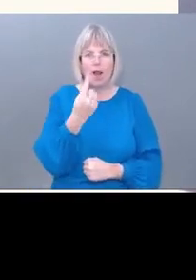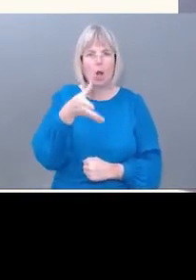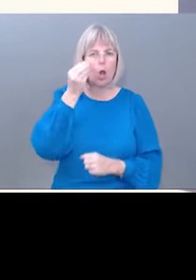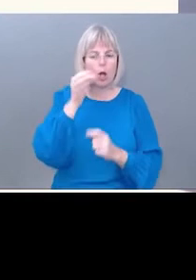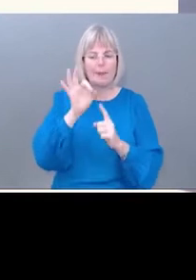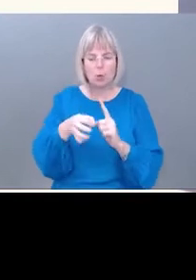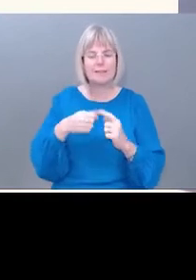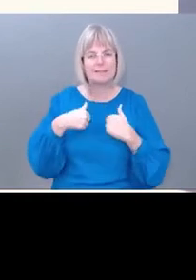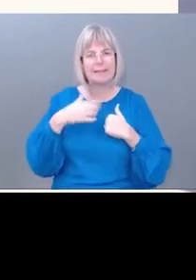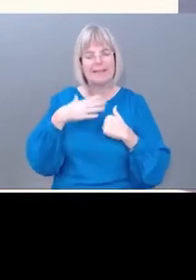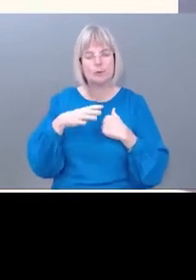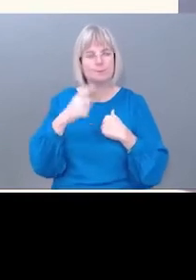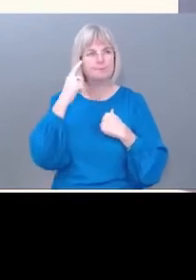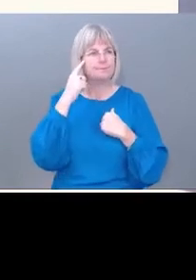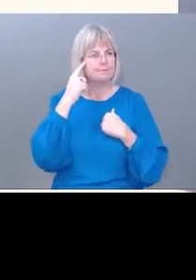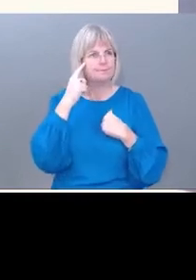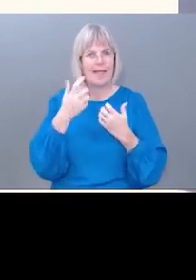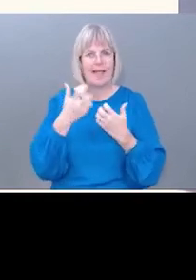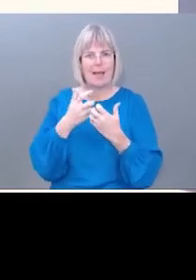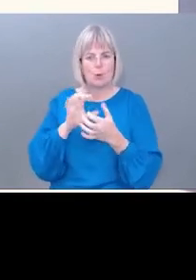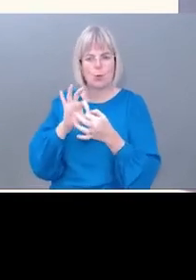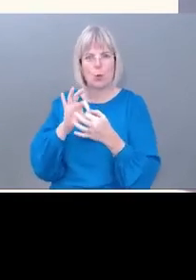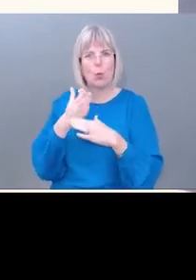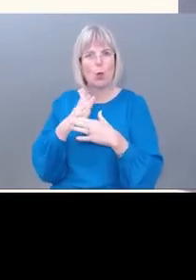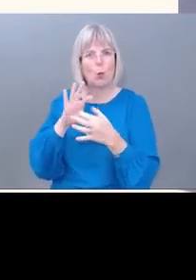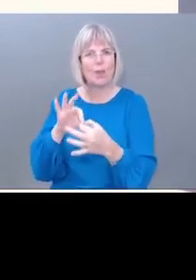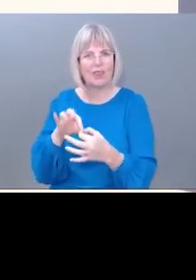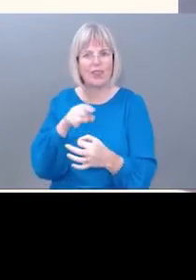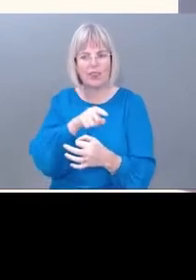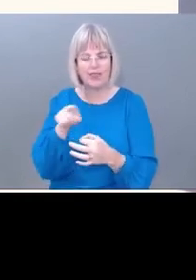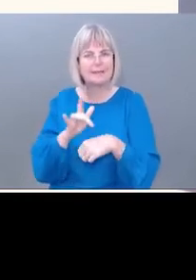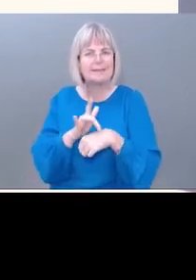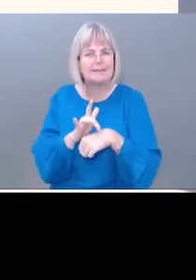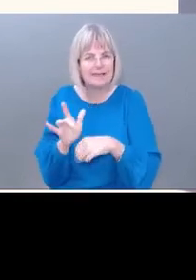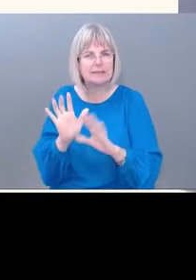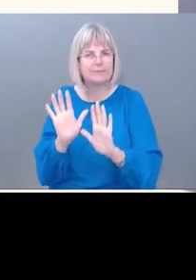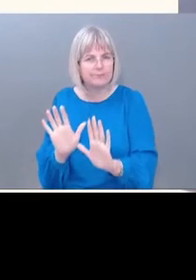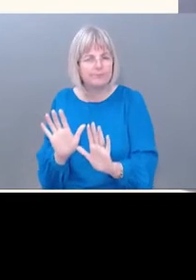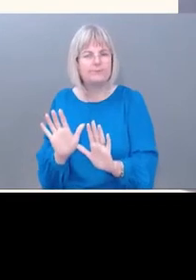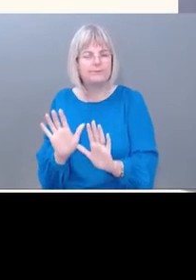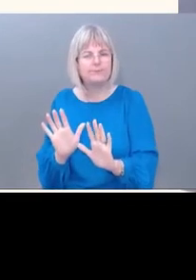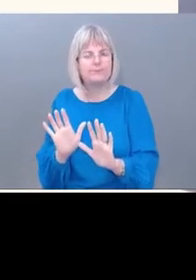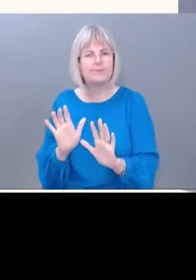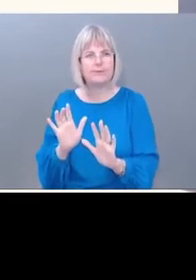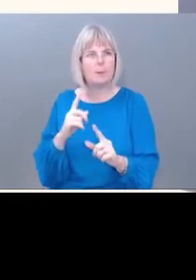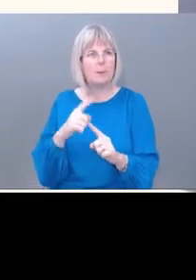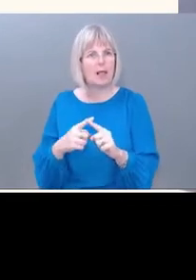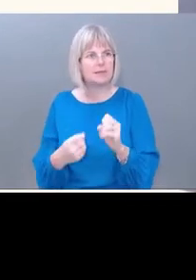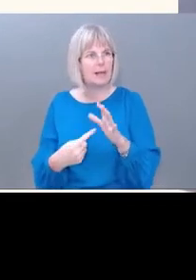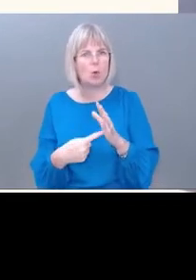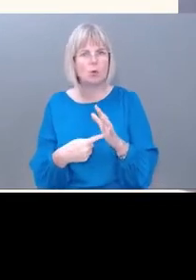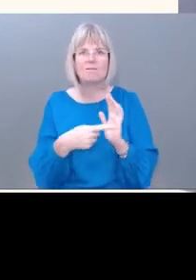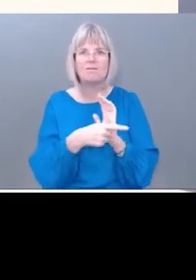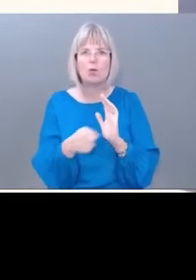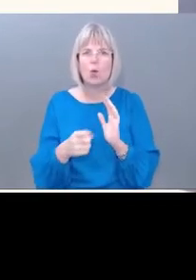diversity in a sensitive way, and recognising that it's really important for trainees to have role models within the